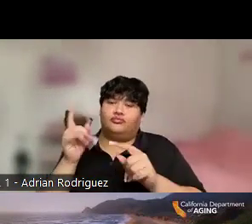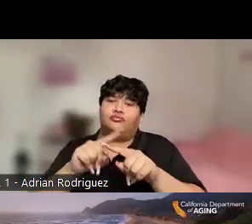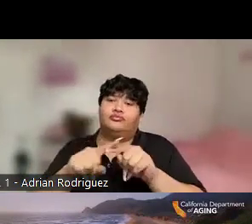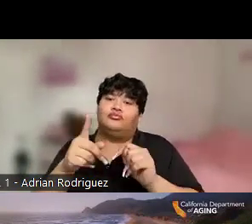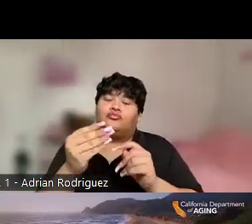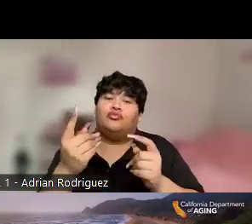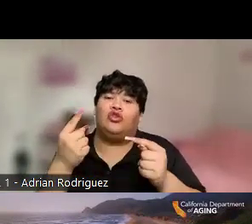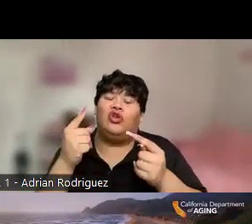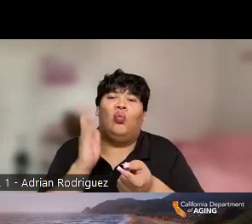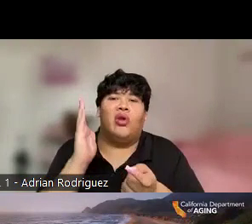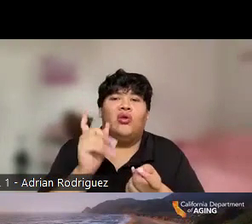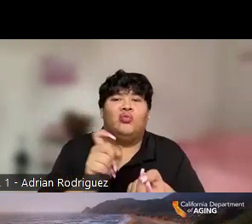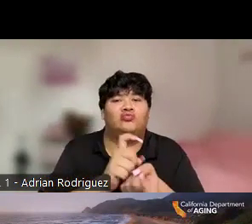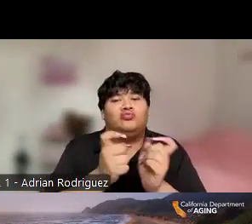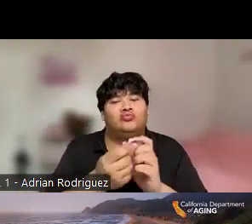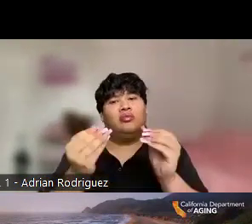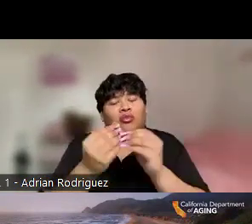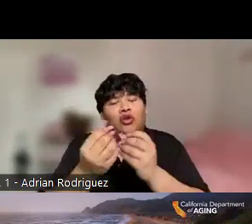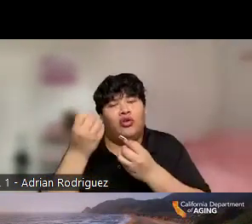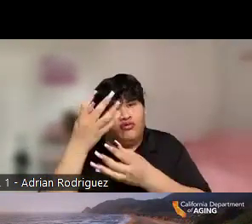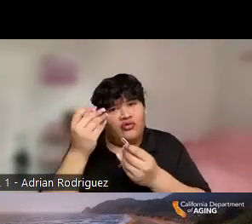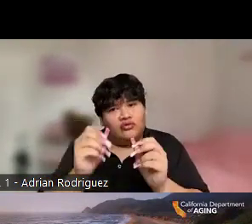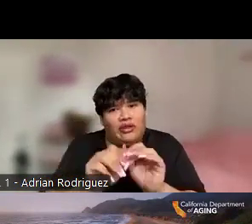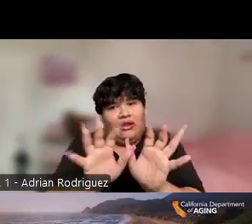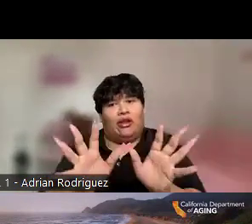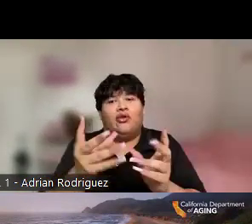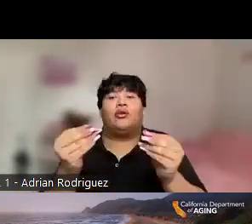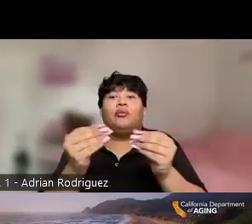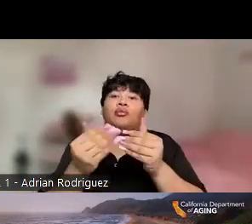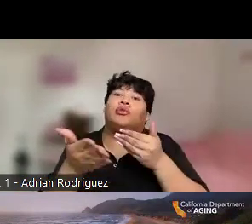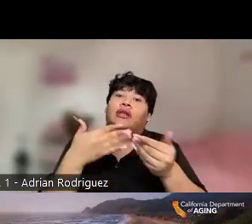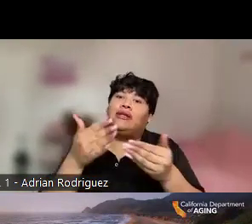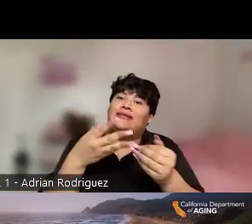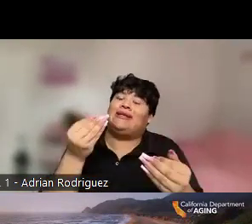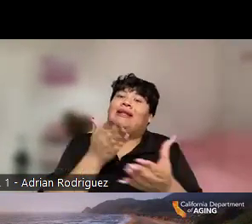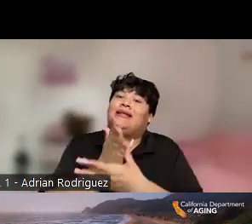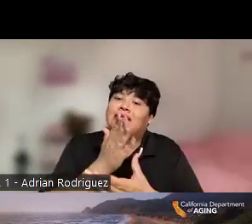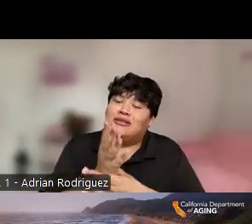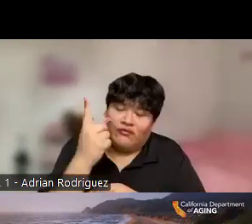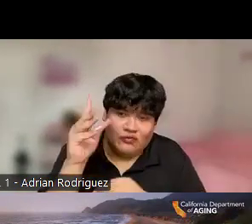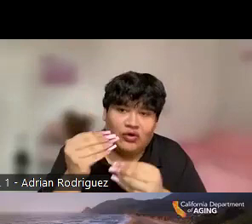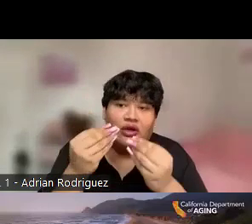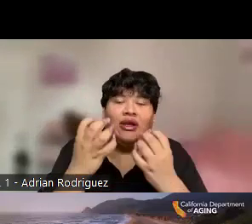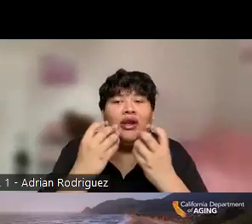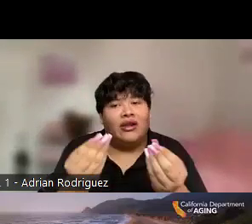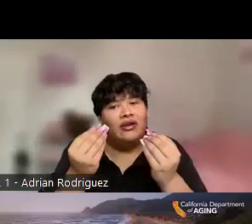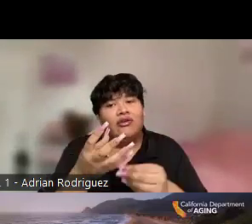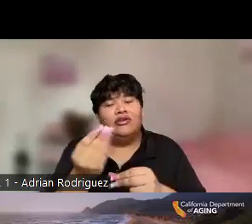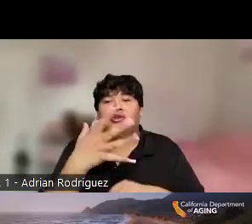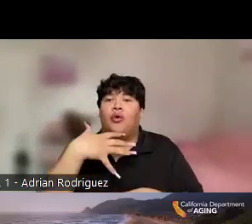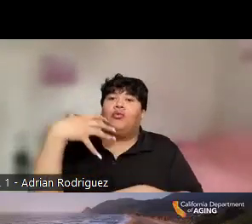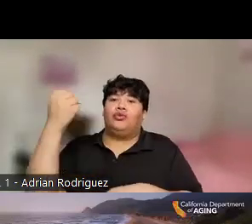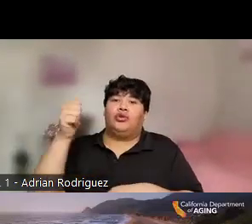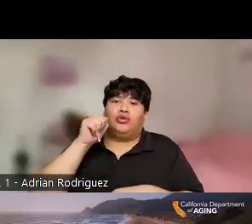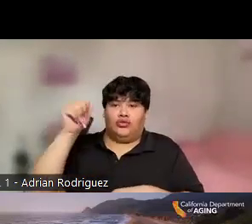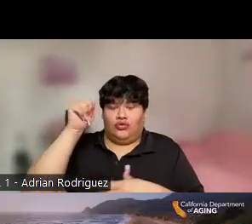looking to do, is to make the information more clear, easy and accessible for caregivers and older adults. Next slide.